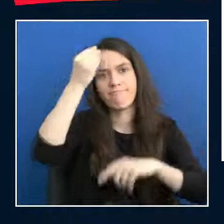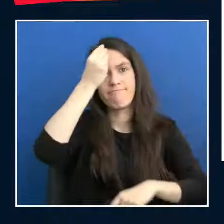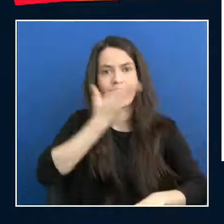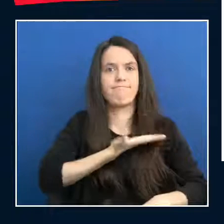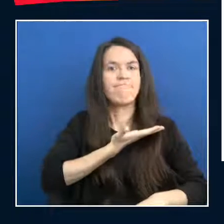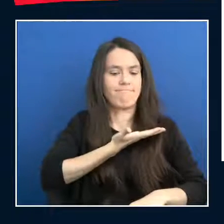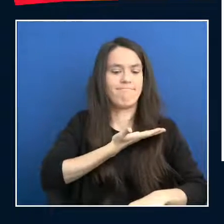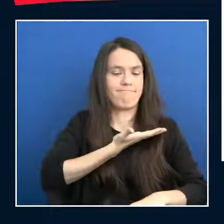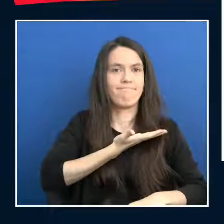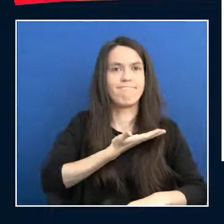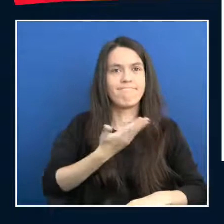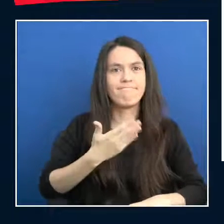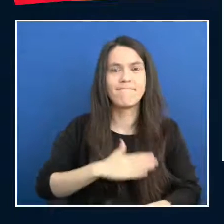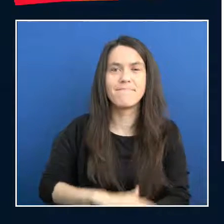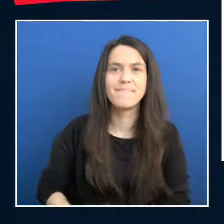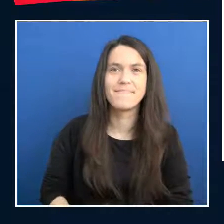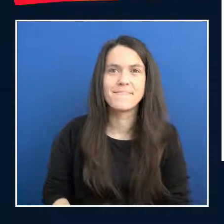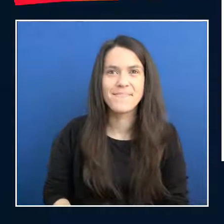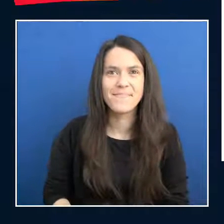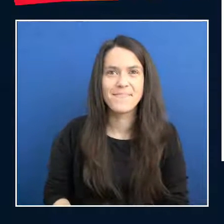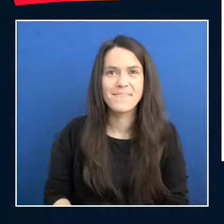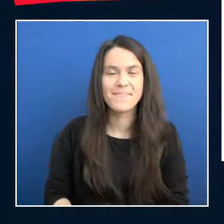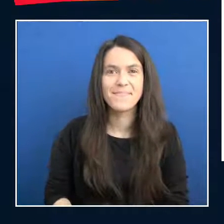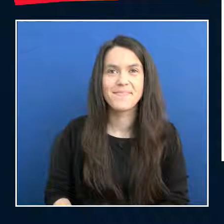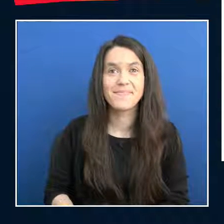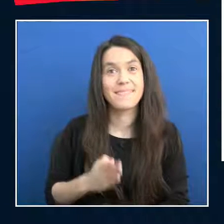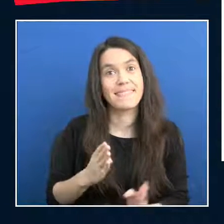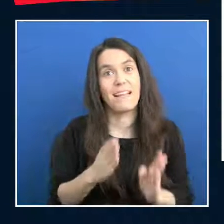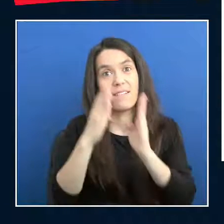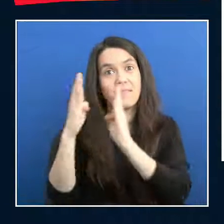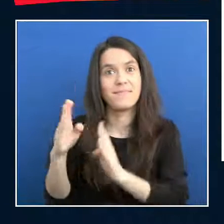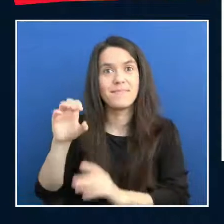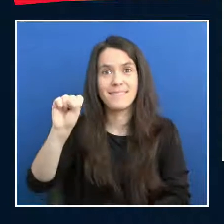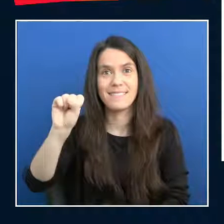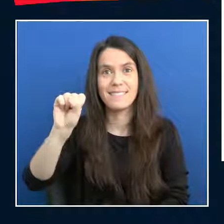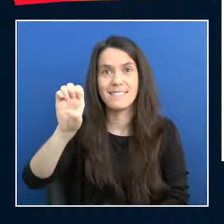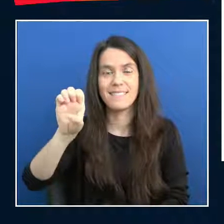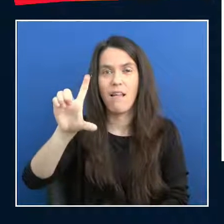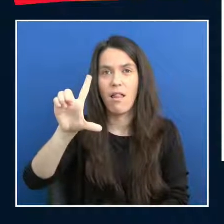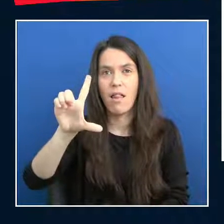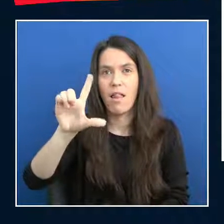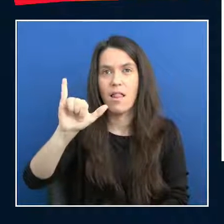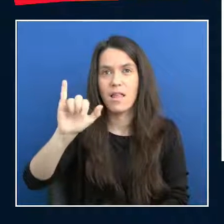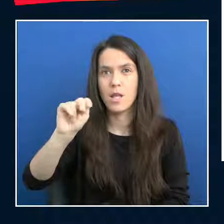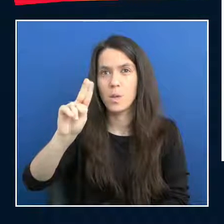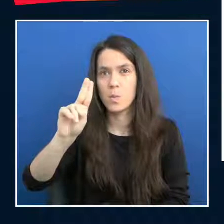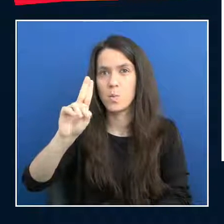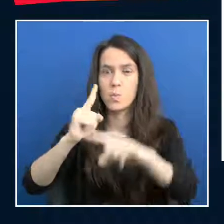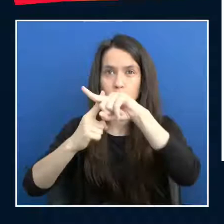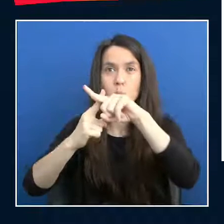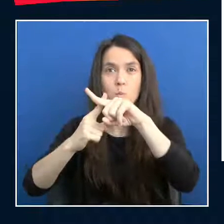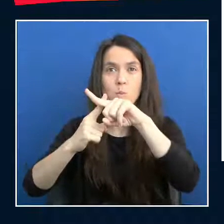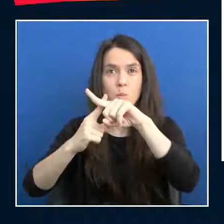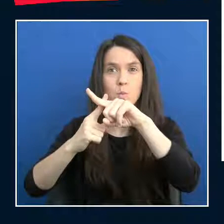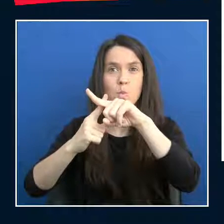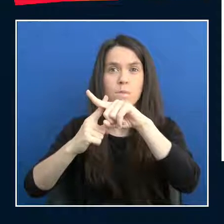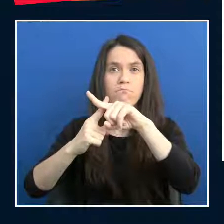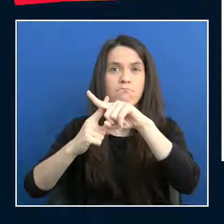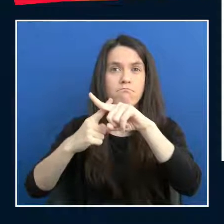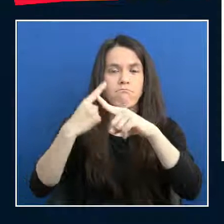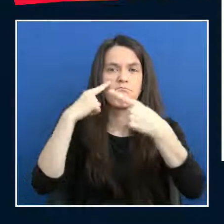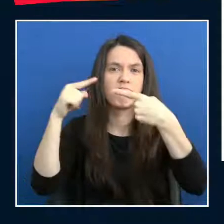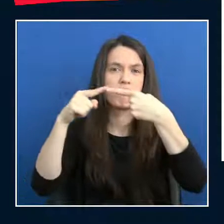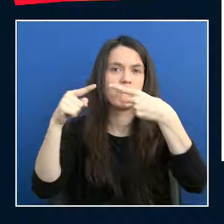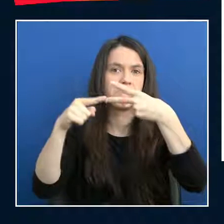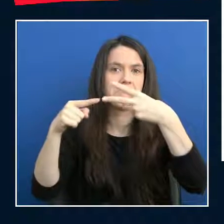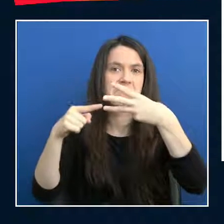being configured. Then you have SEL Linux, and this will enable, again, the access to the user path